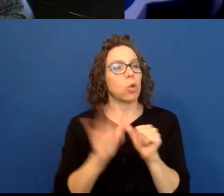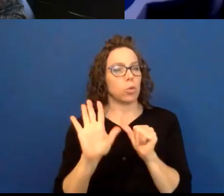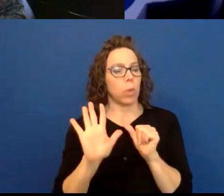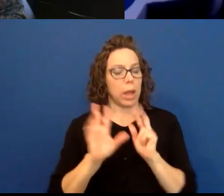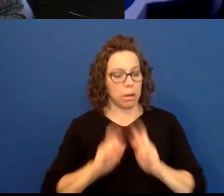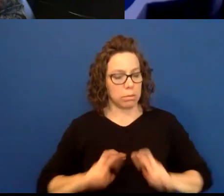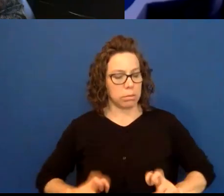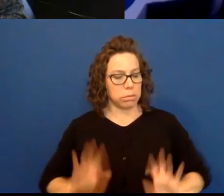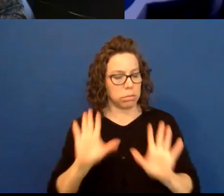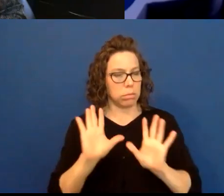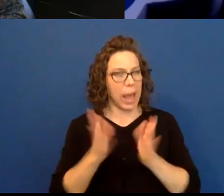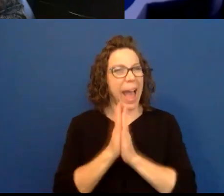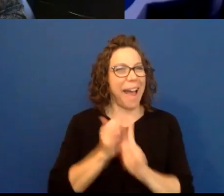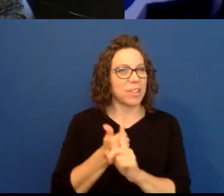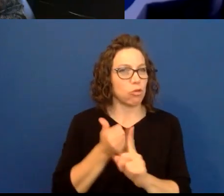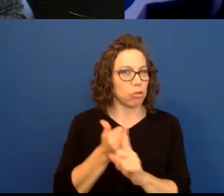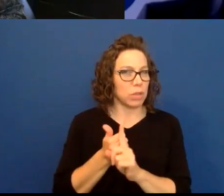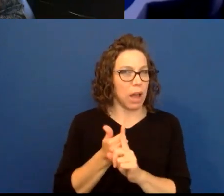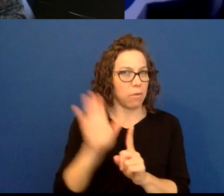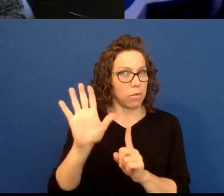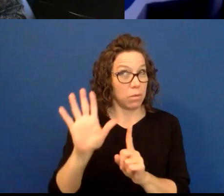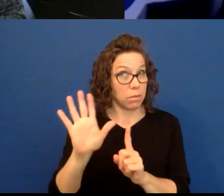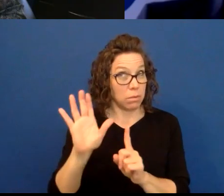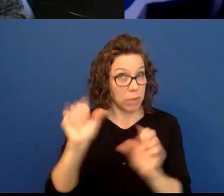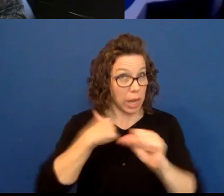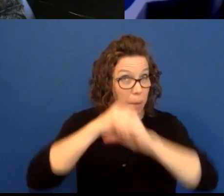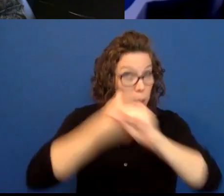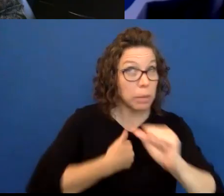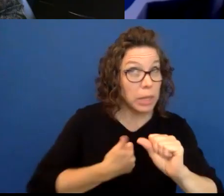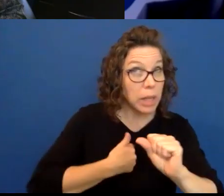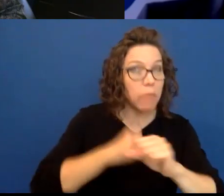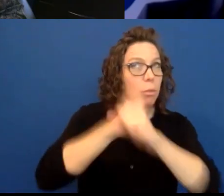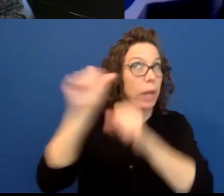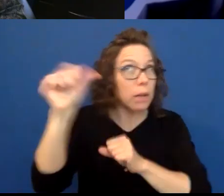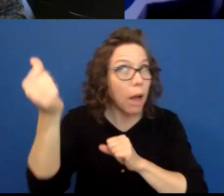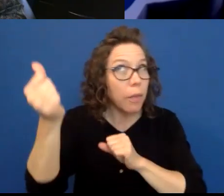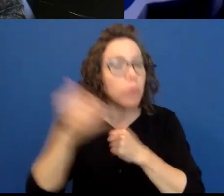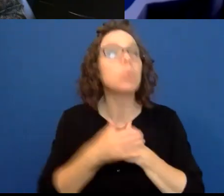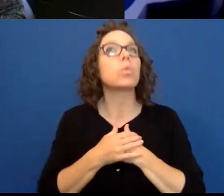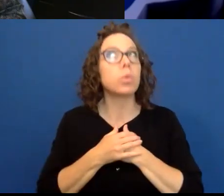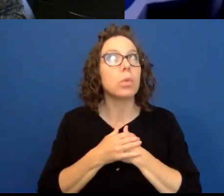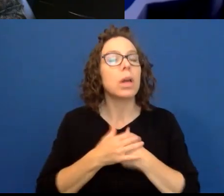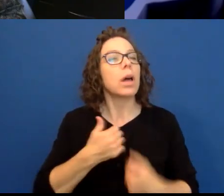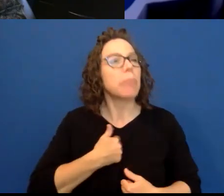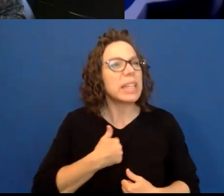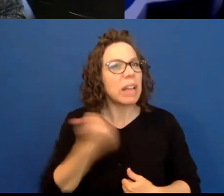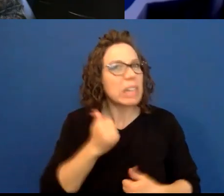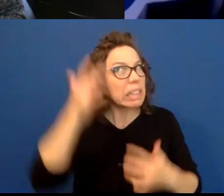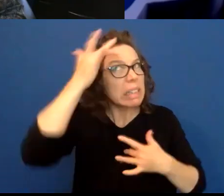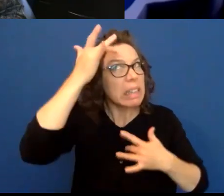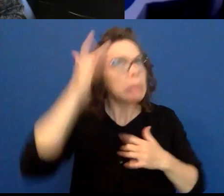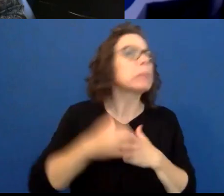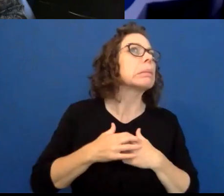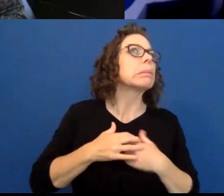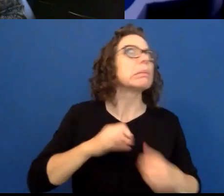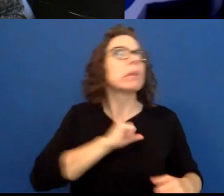to ensure that you're doing your best to protect yourself and others. Do I have any symptoms that suggest I'm ill? If